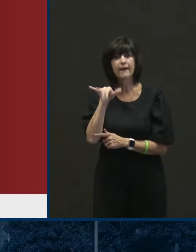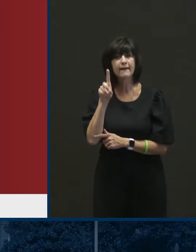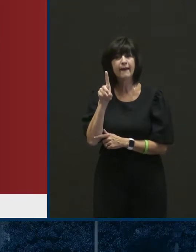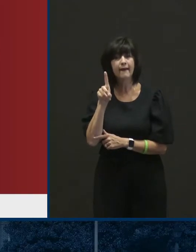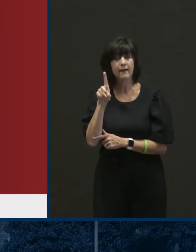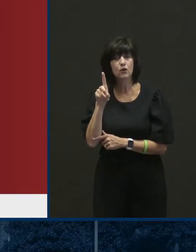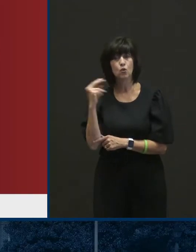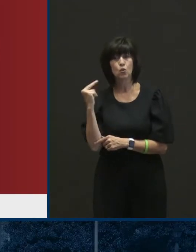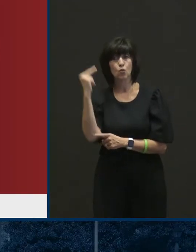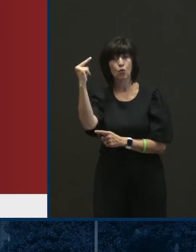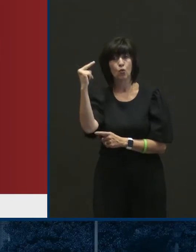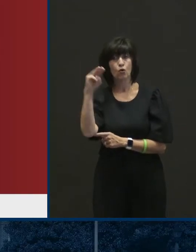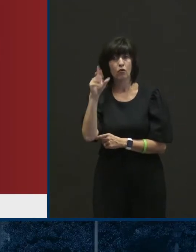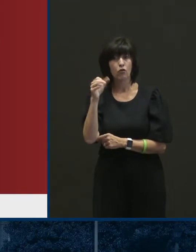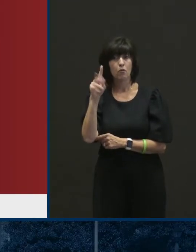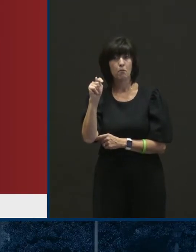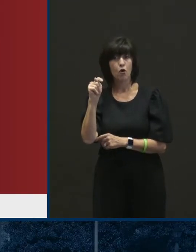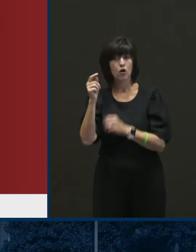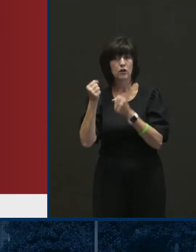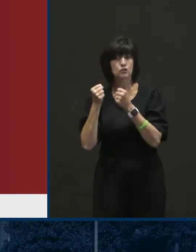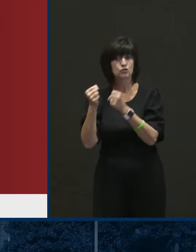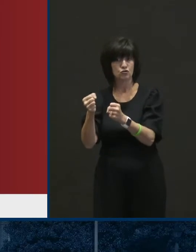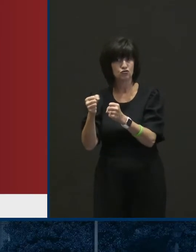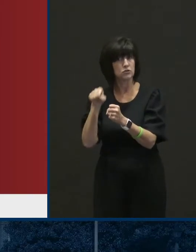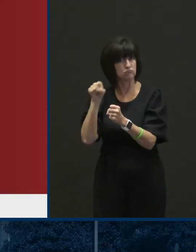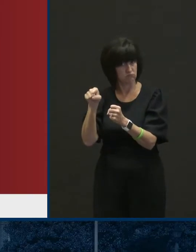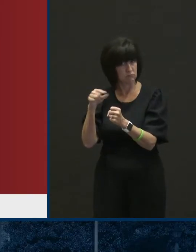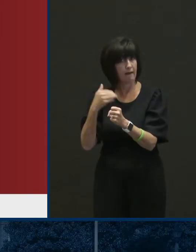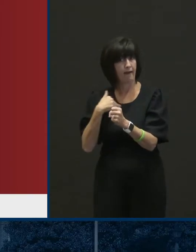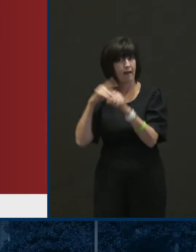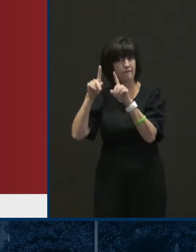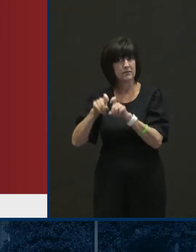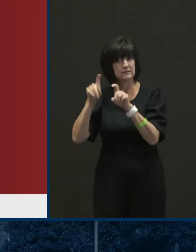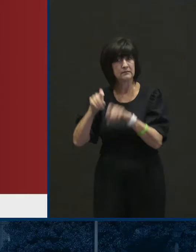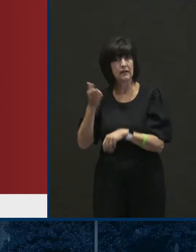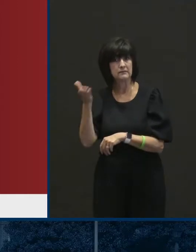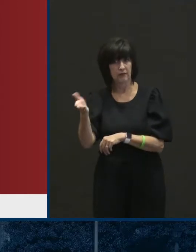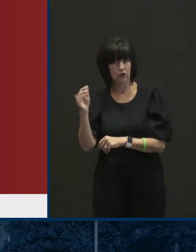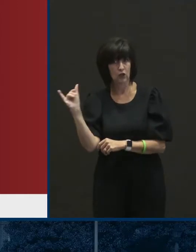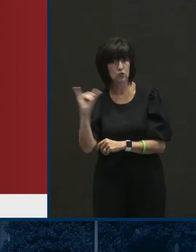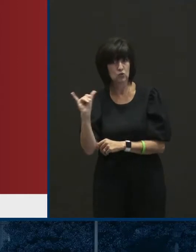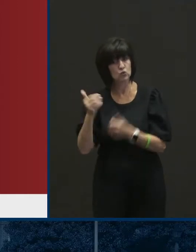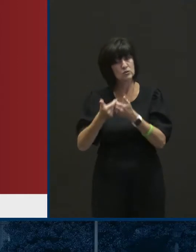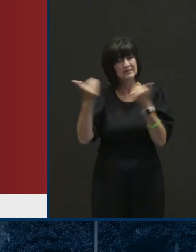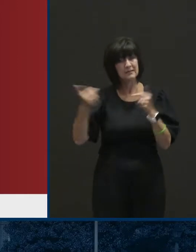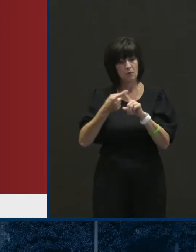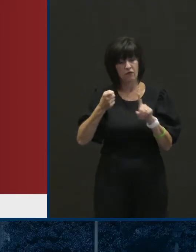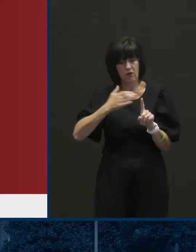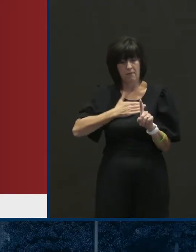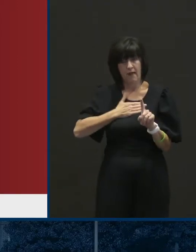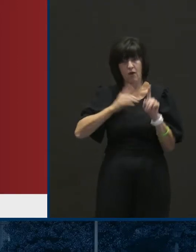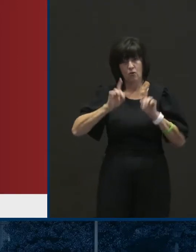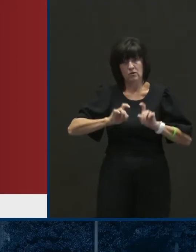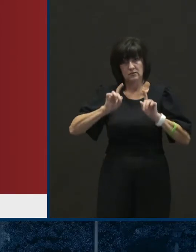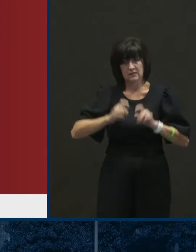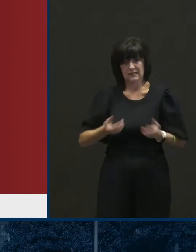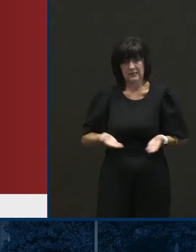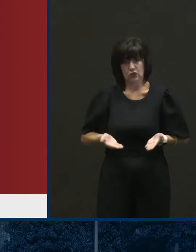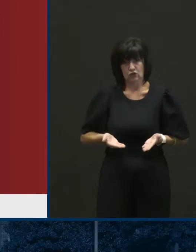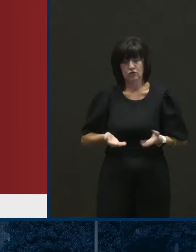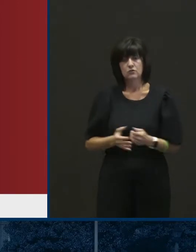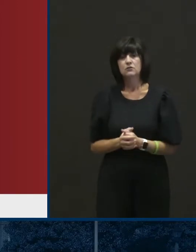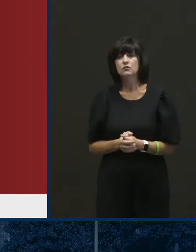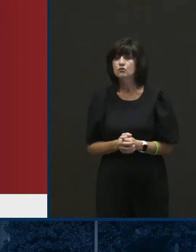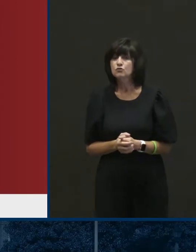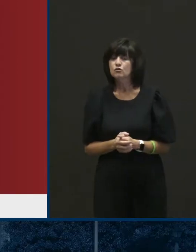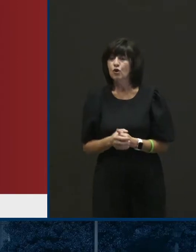is also a test site that's a little bit separate from ours. So we're working hard, both in the Division of Public